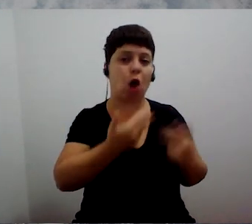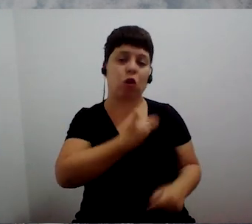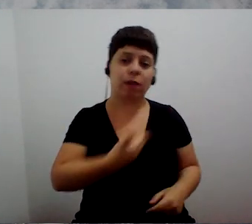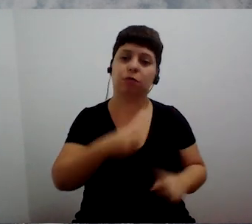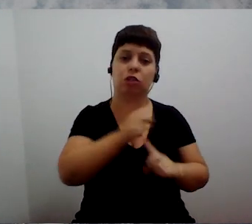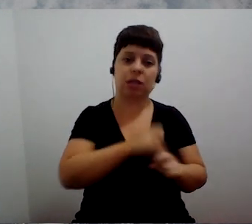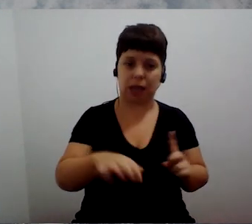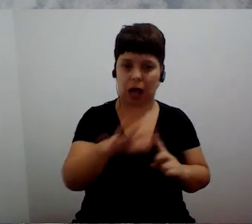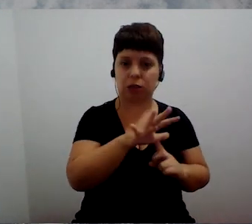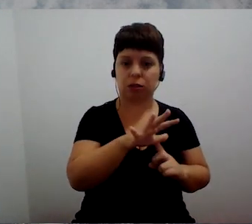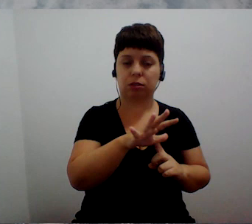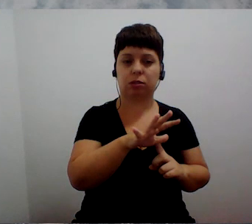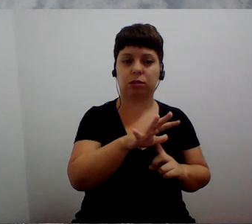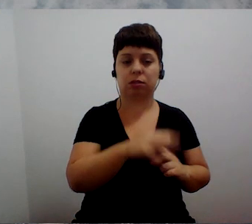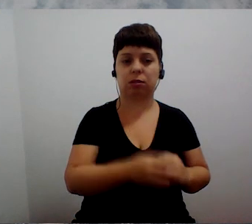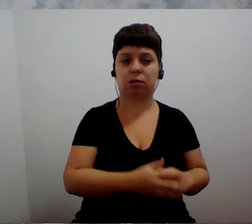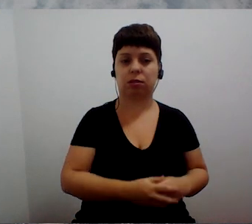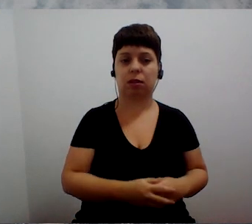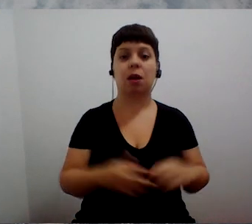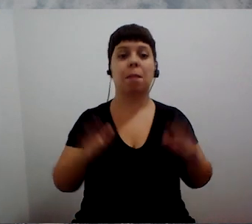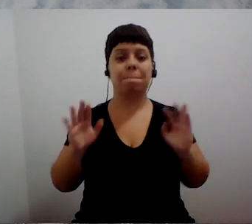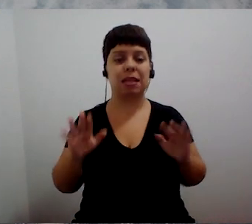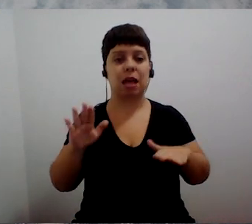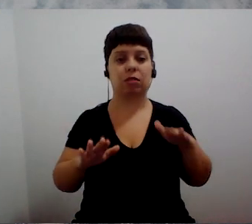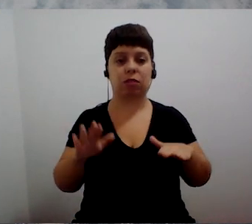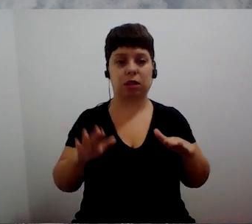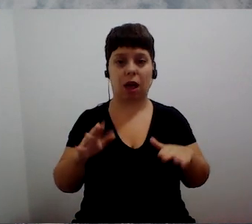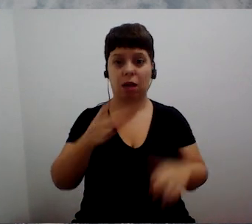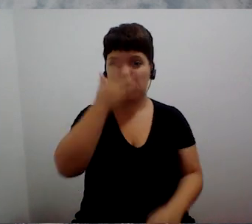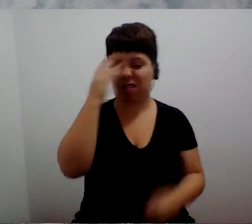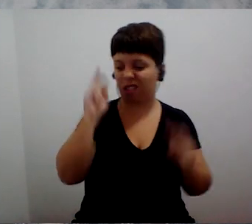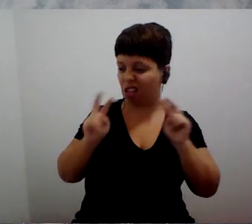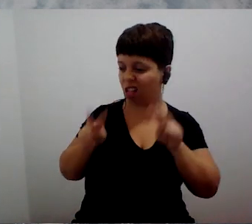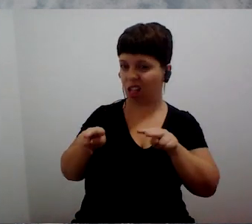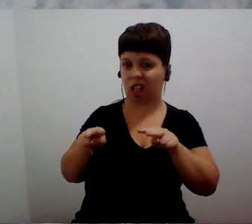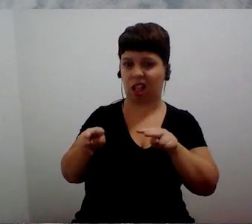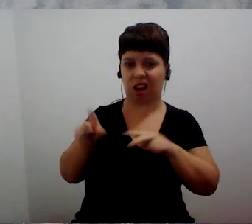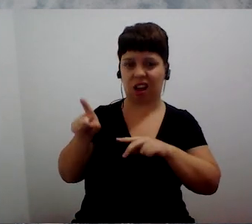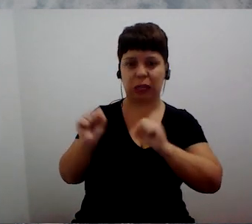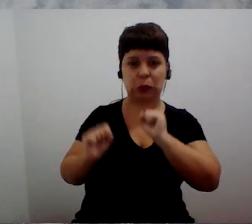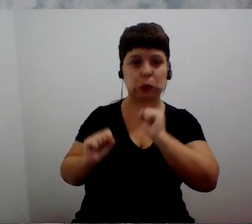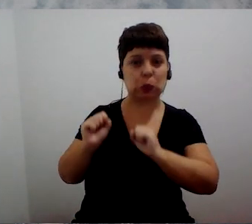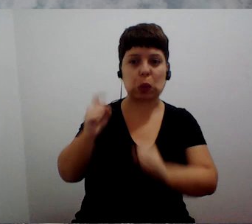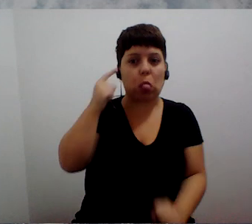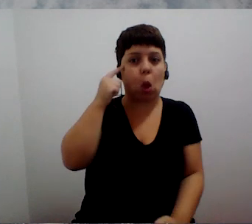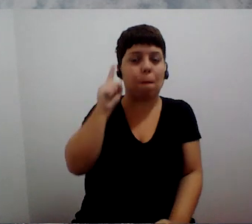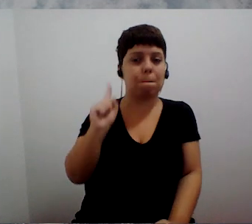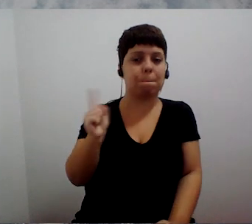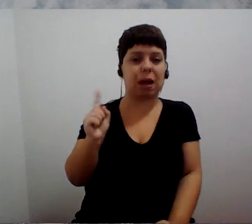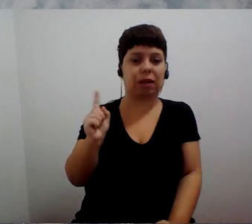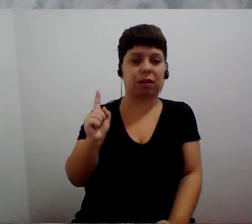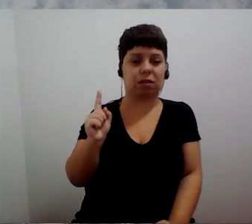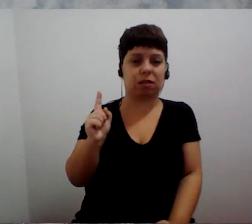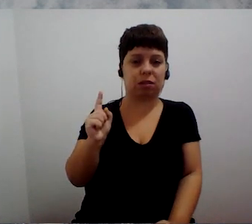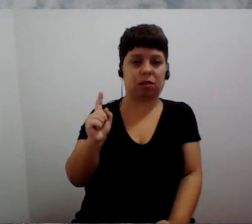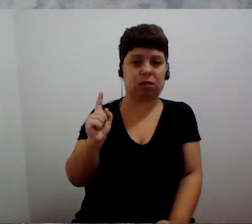itself, you know. But sometimes people look to the industry and don't think about this. As Tua